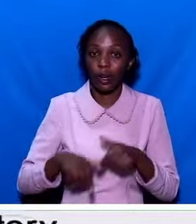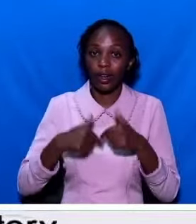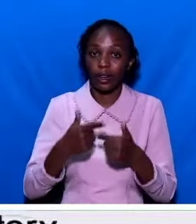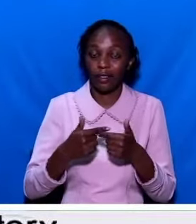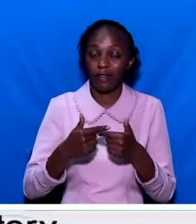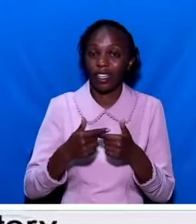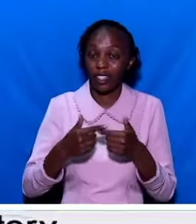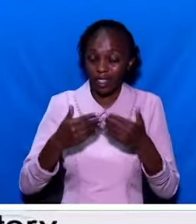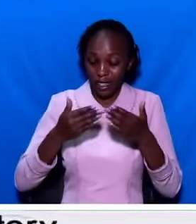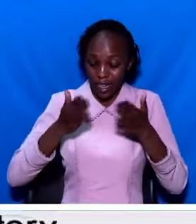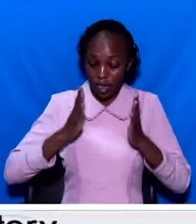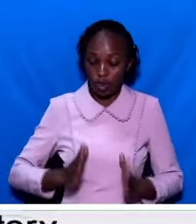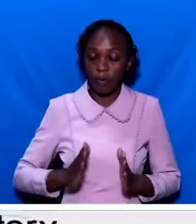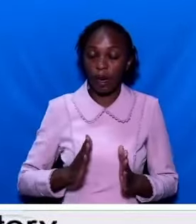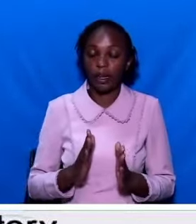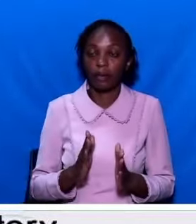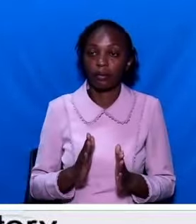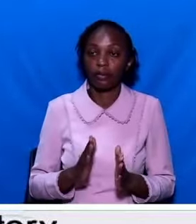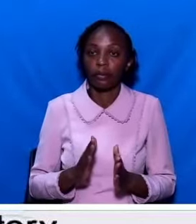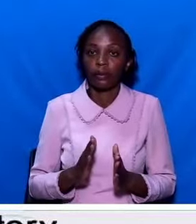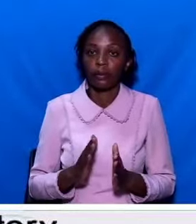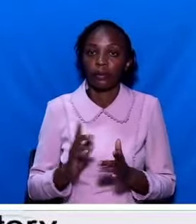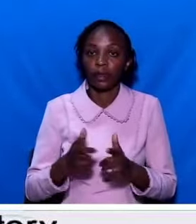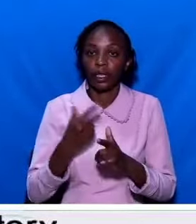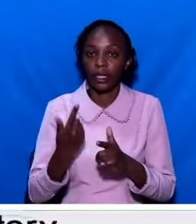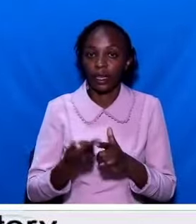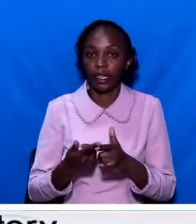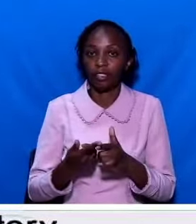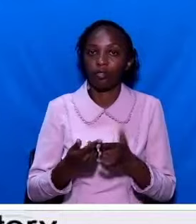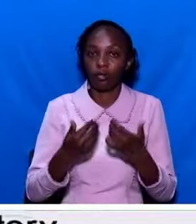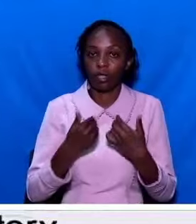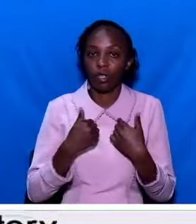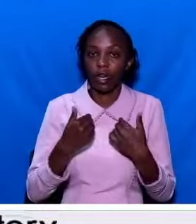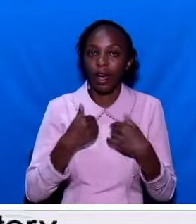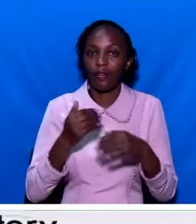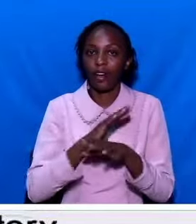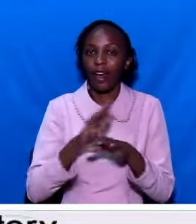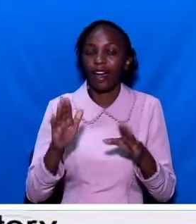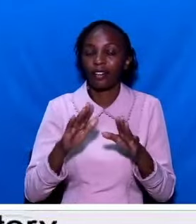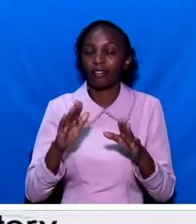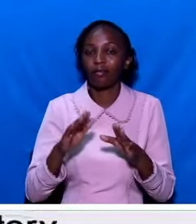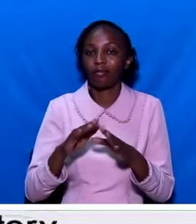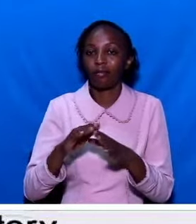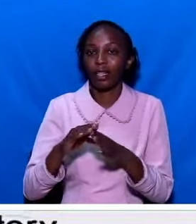this human body, you will be faced by uncertainties.